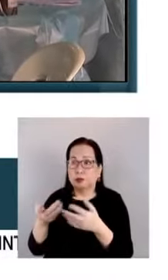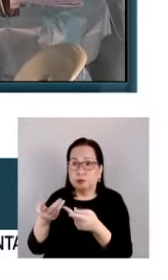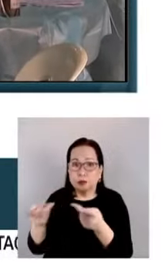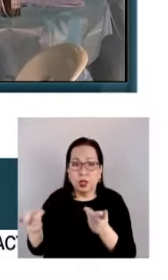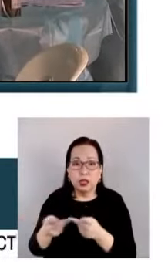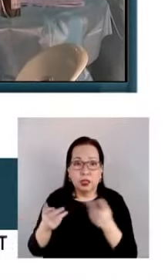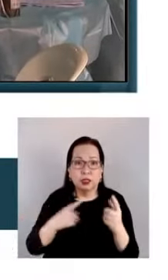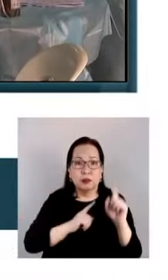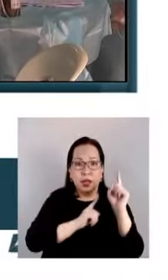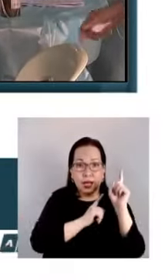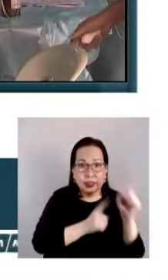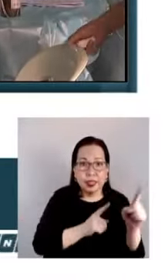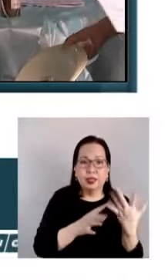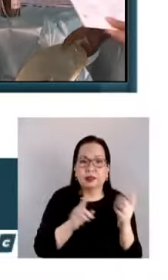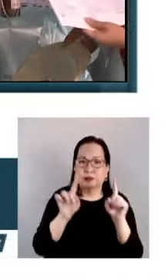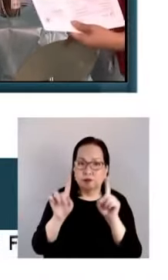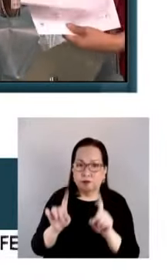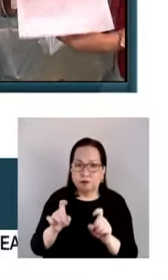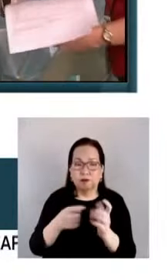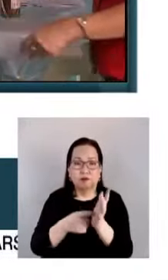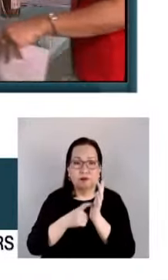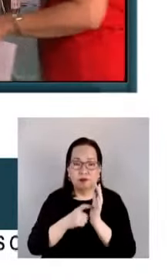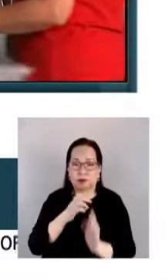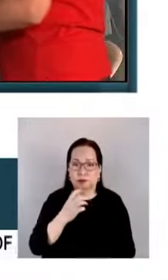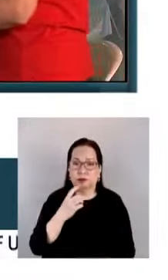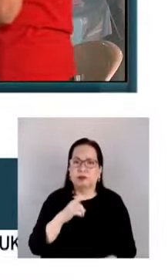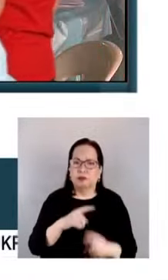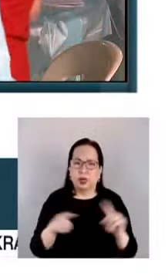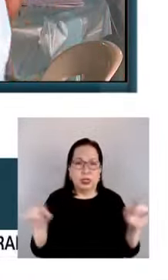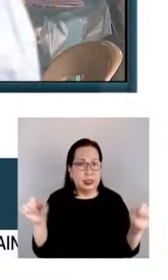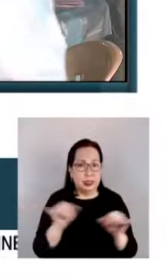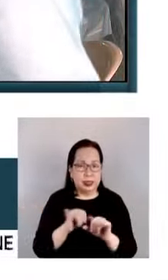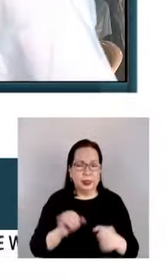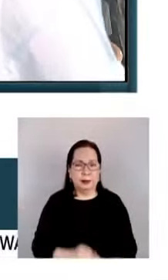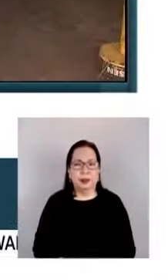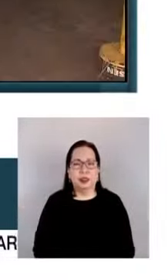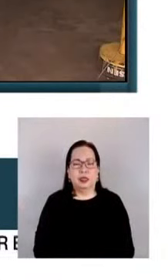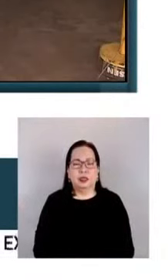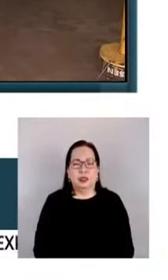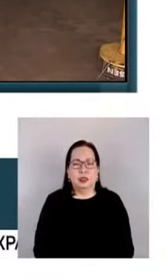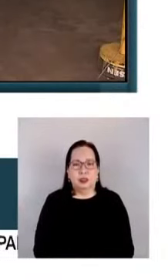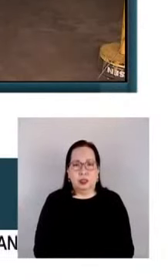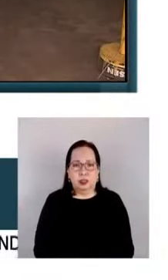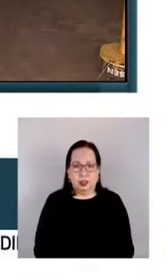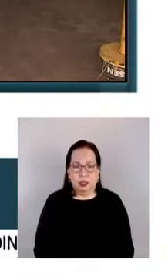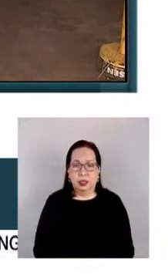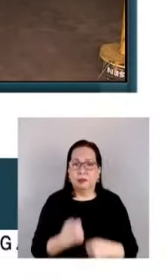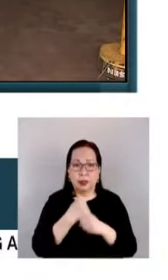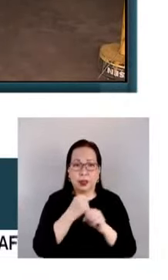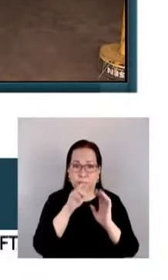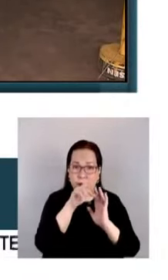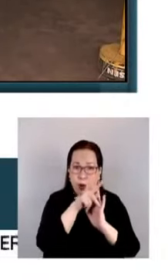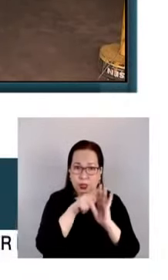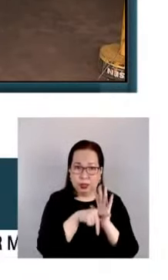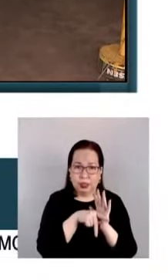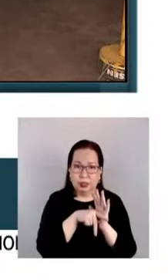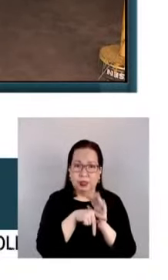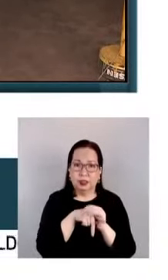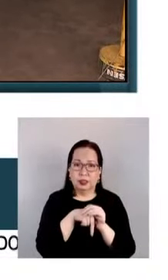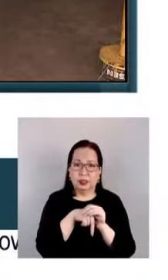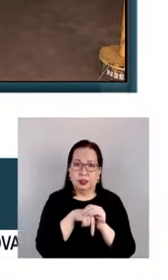required to do the test. No? But it also entails formulation of policies. Like, for example, if you